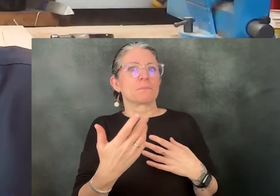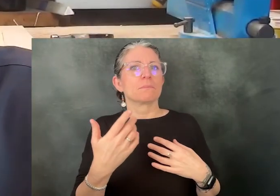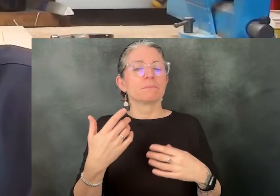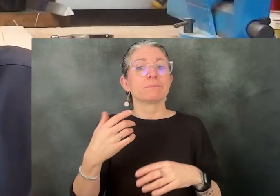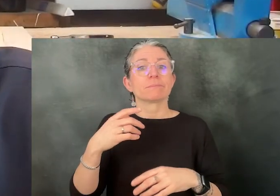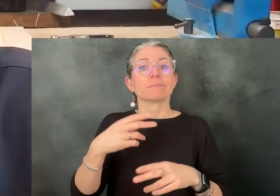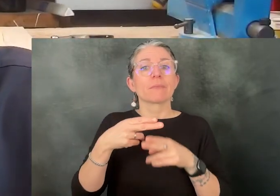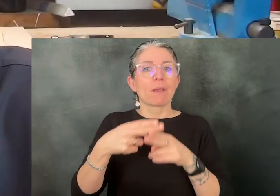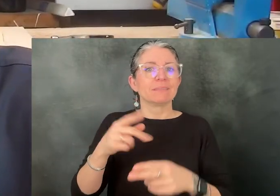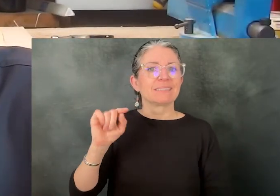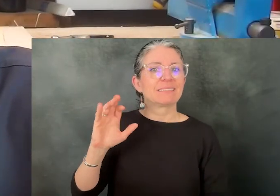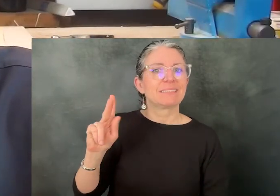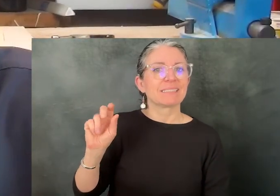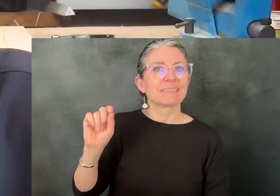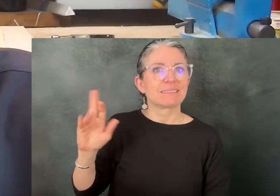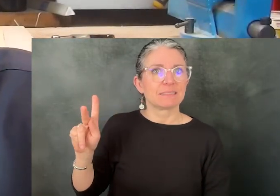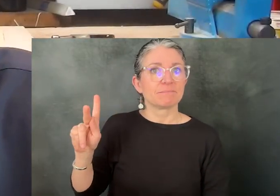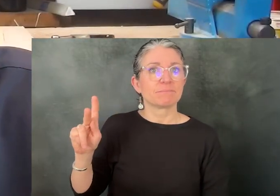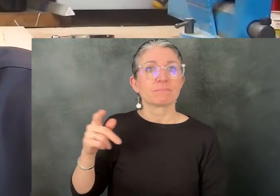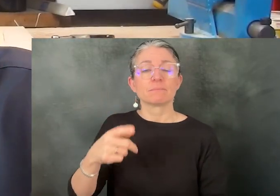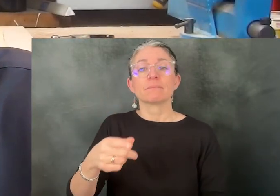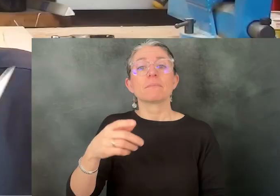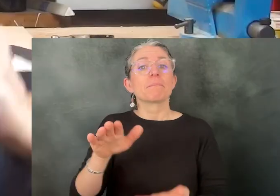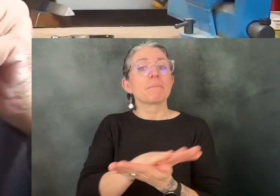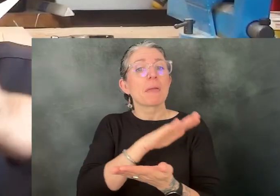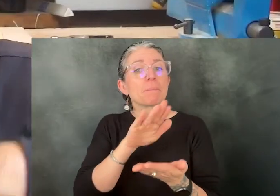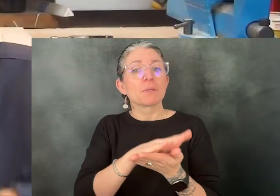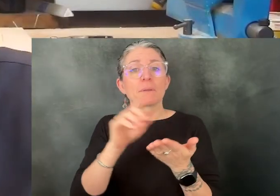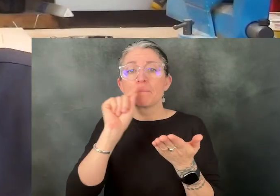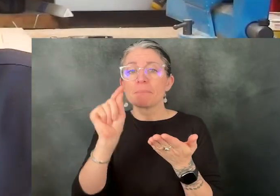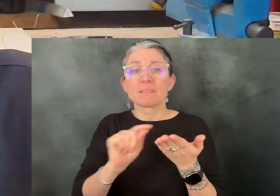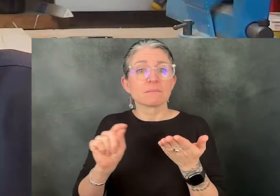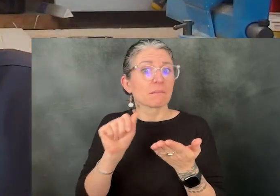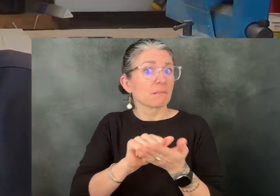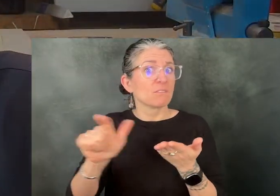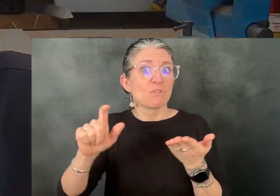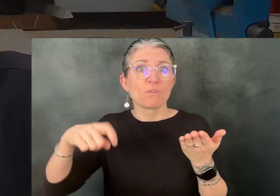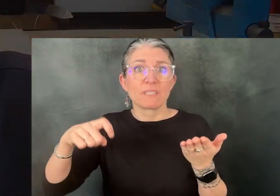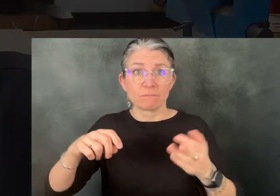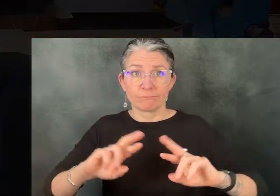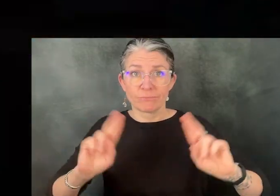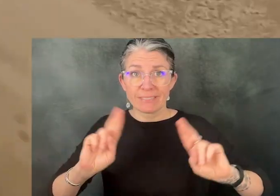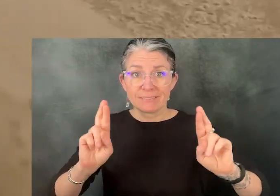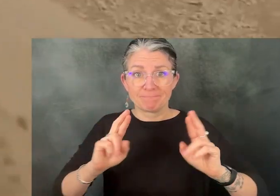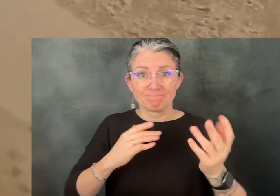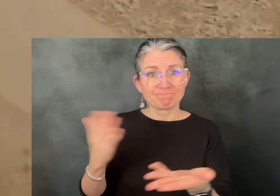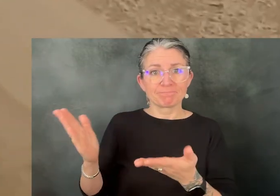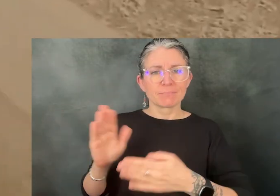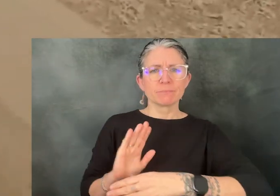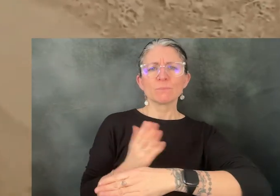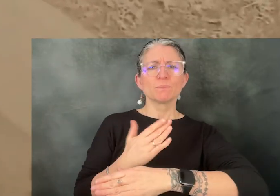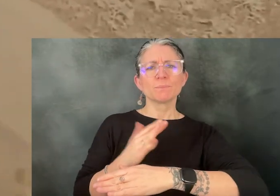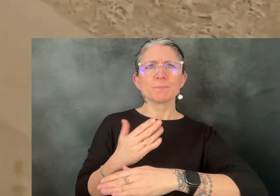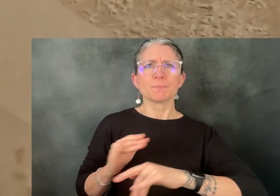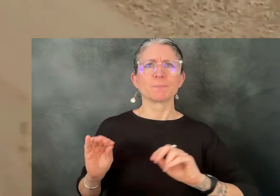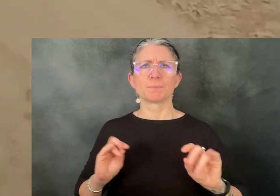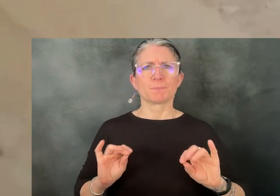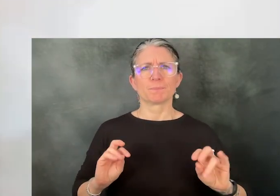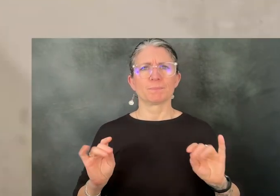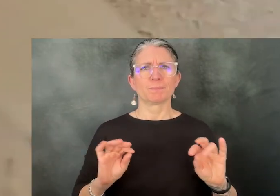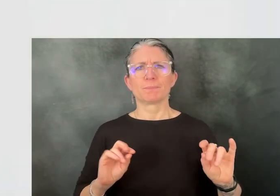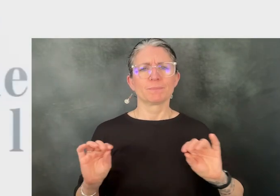a pencil, and a piece of paper. I'm going to show you how it's done coming up next.